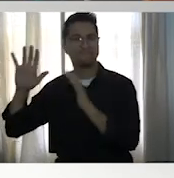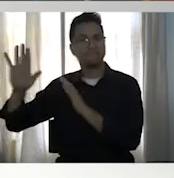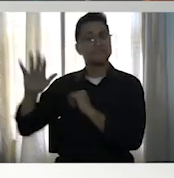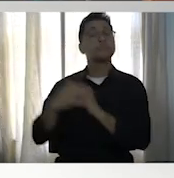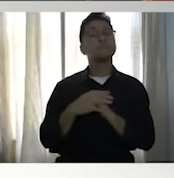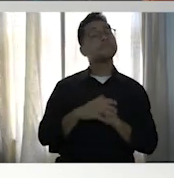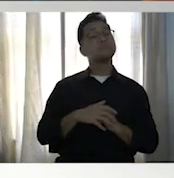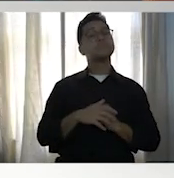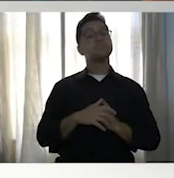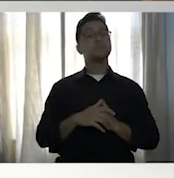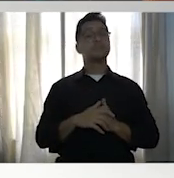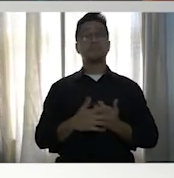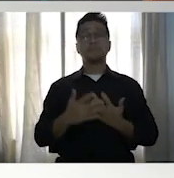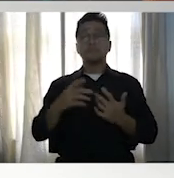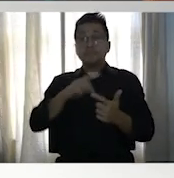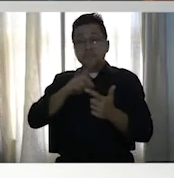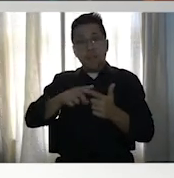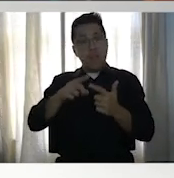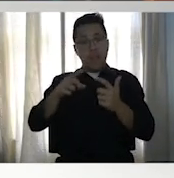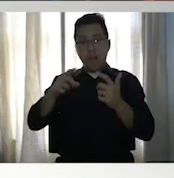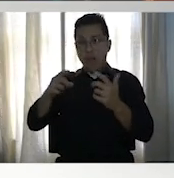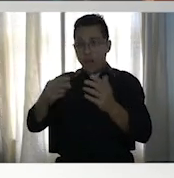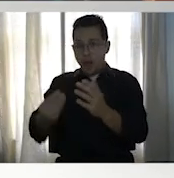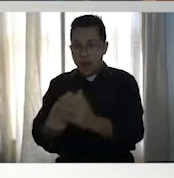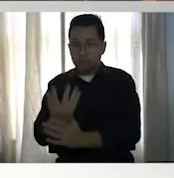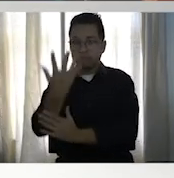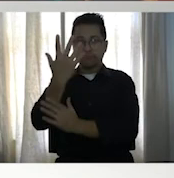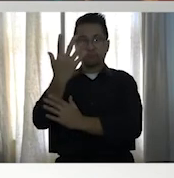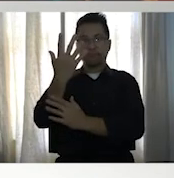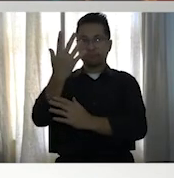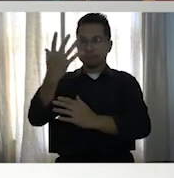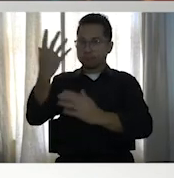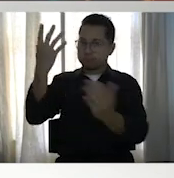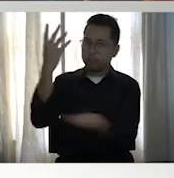And then harvesting, even weeding.